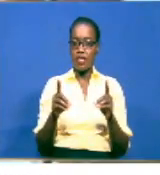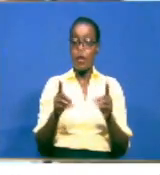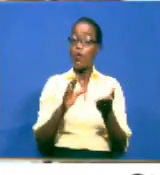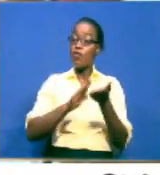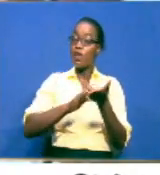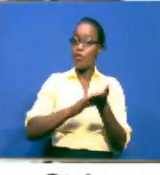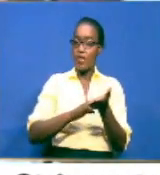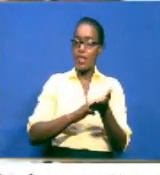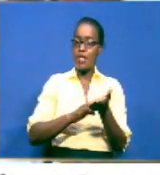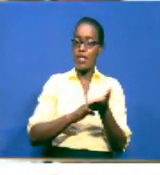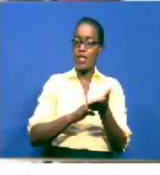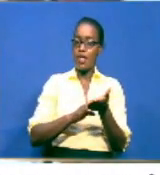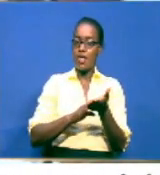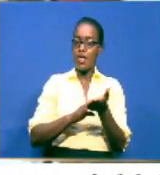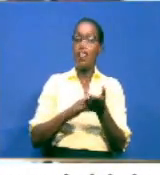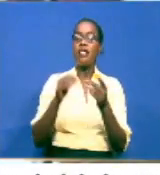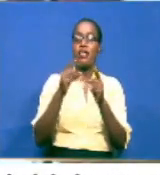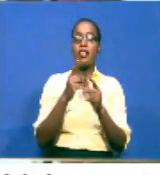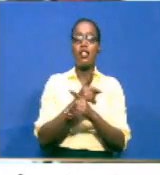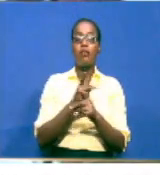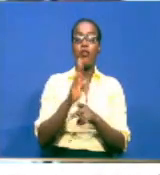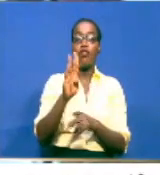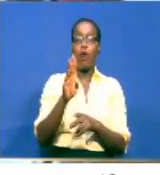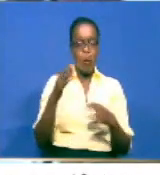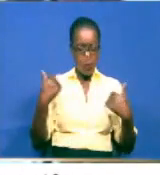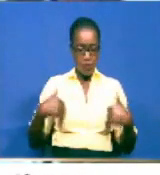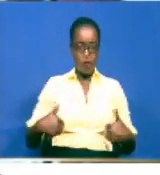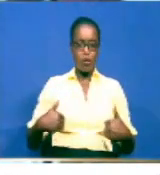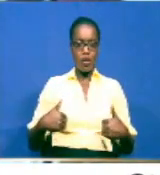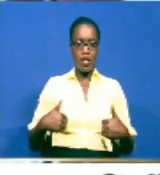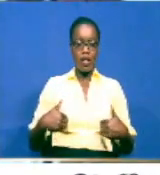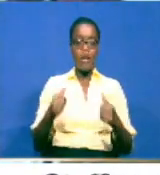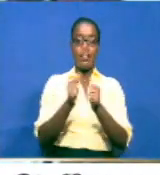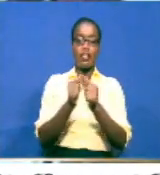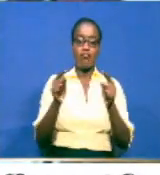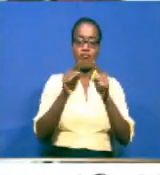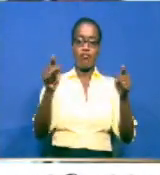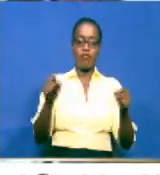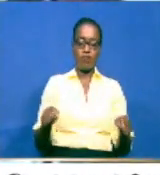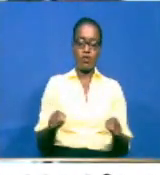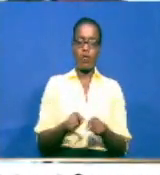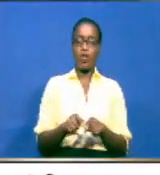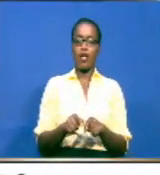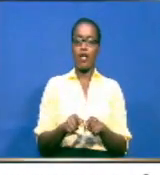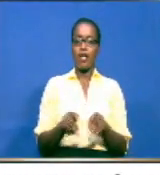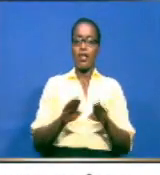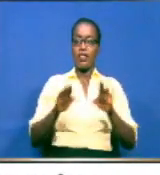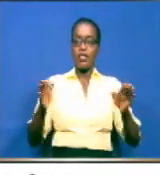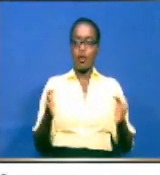recommended. They can be able to keep at least 4 people for 10 square meters. The tables